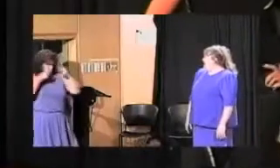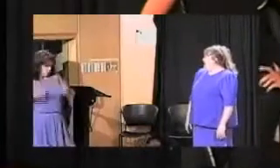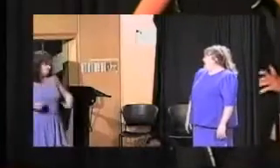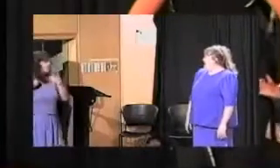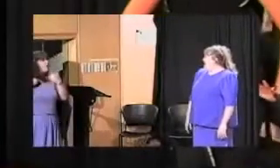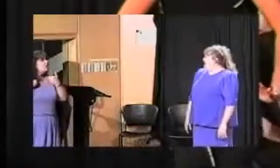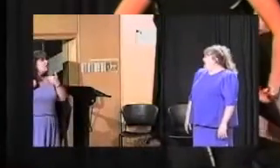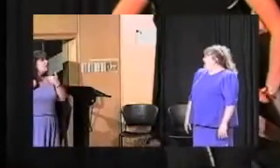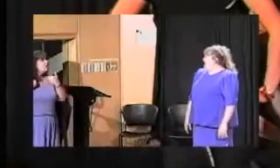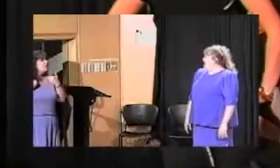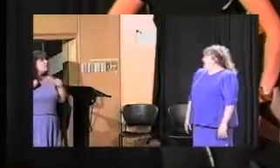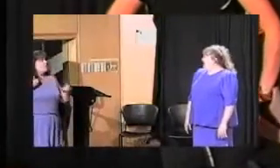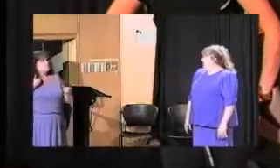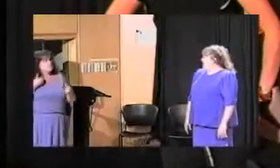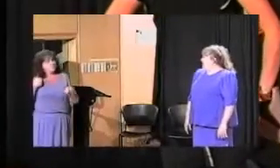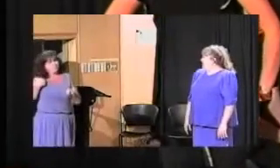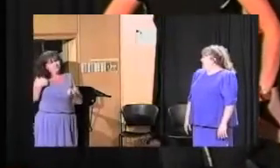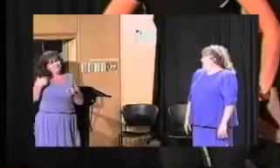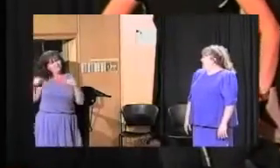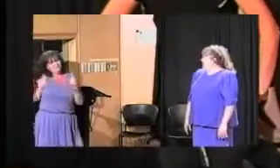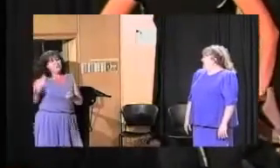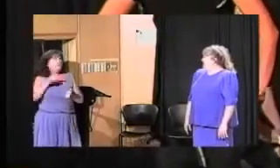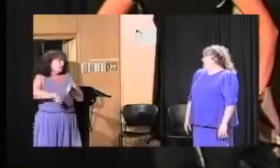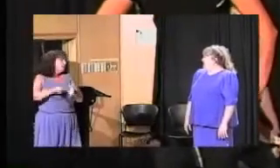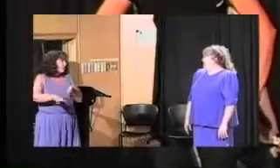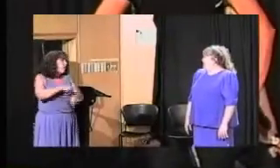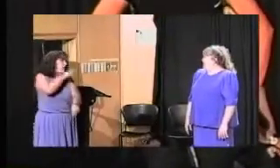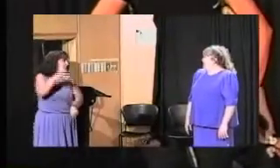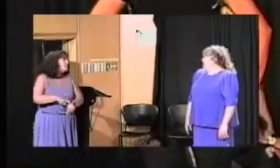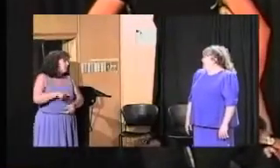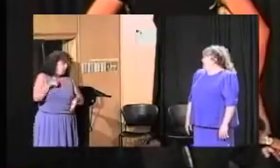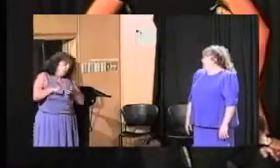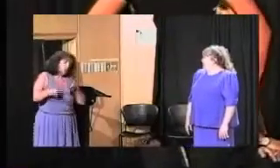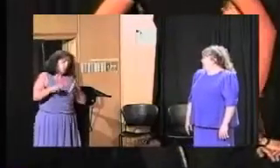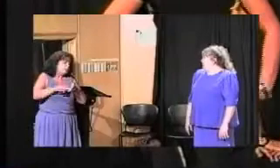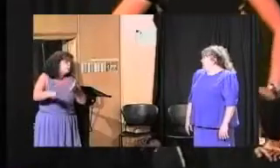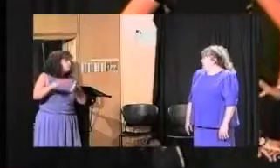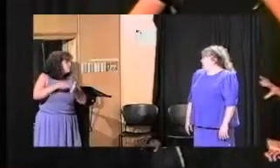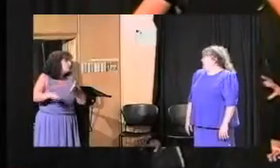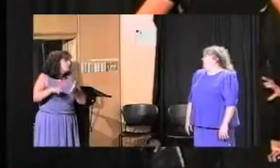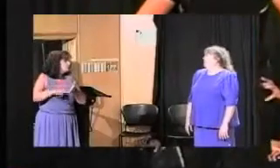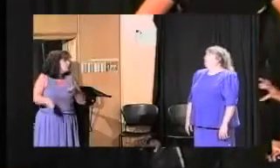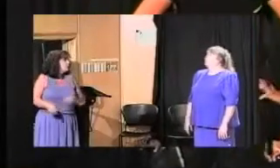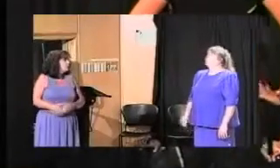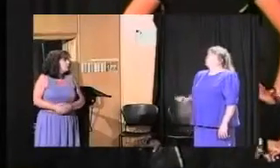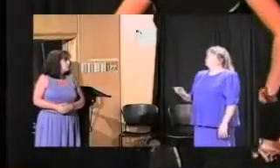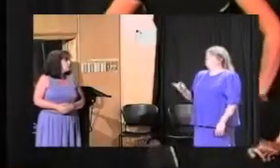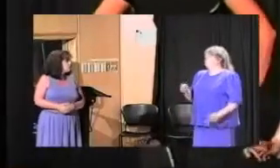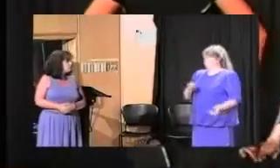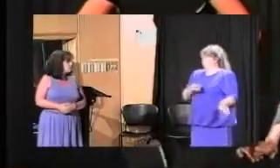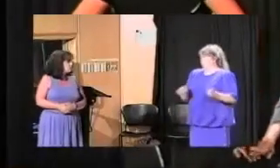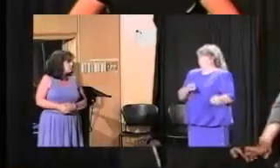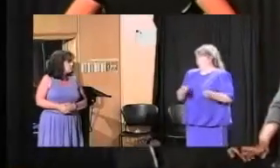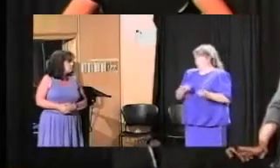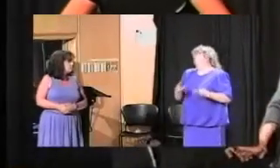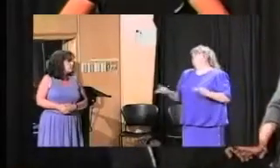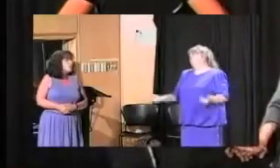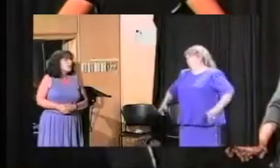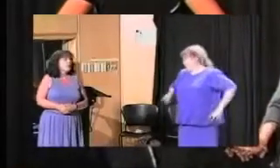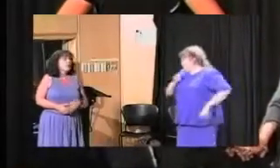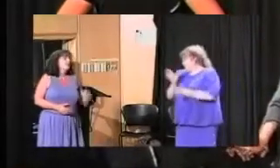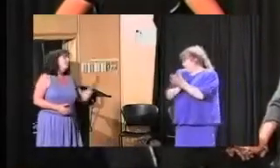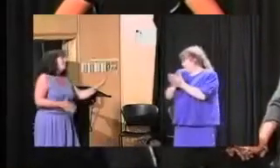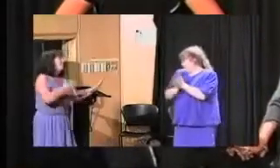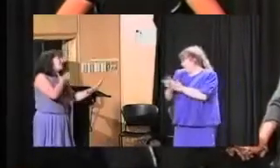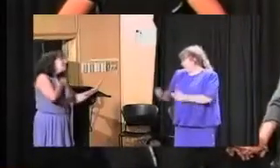I've been researching Grandview for a really long time now. Oh, really? You'd never guess. I mean, how long does it take to plagiarize? You've got to do